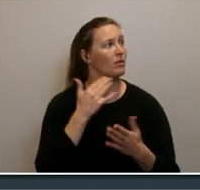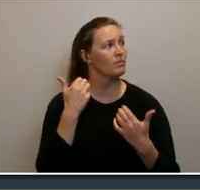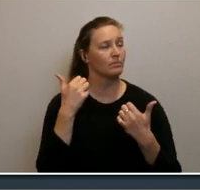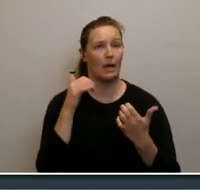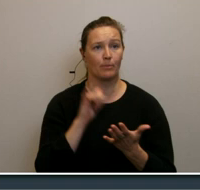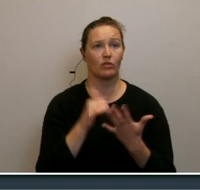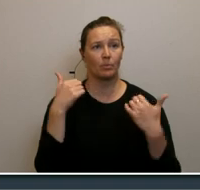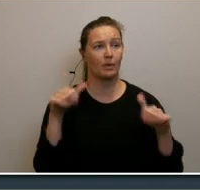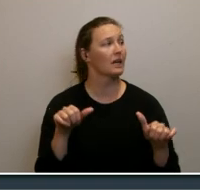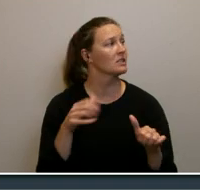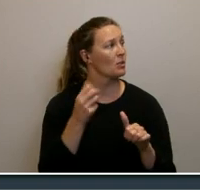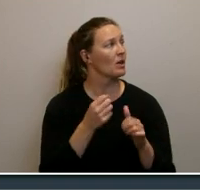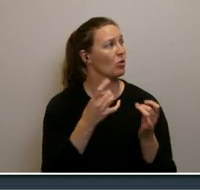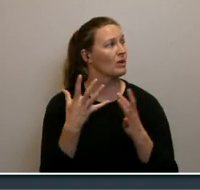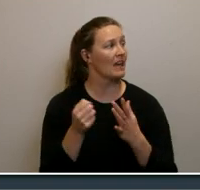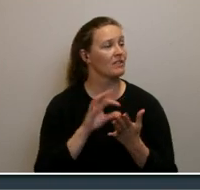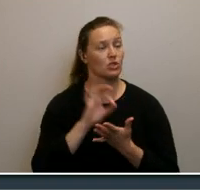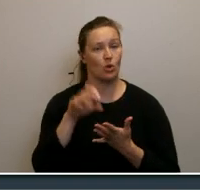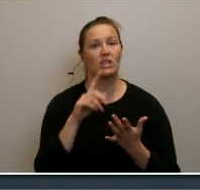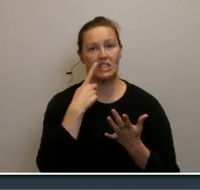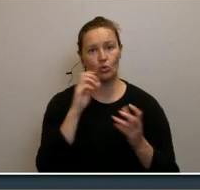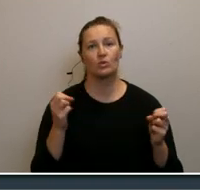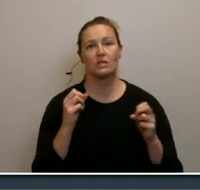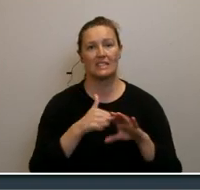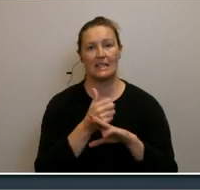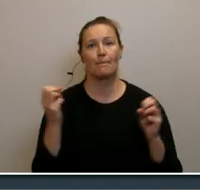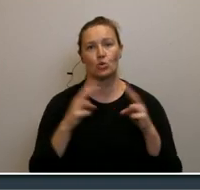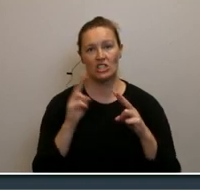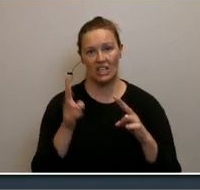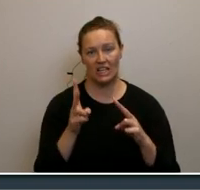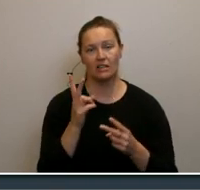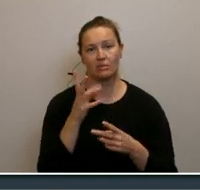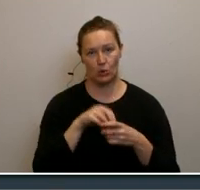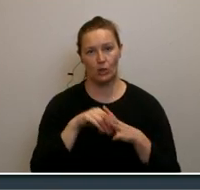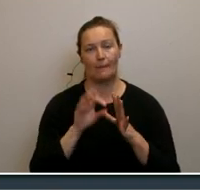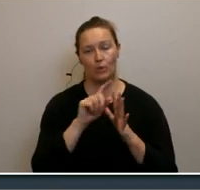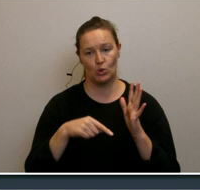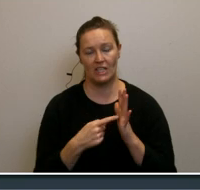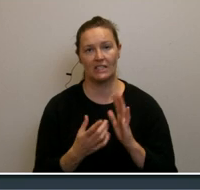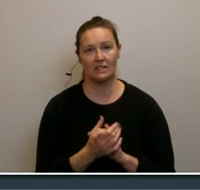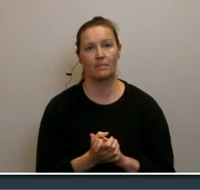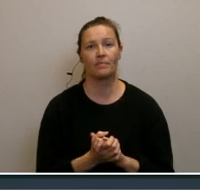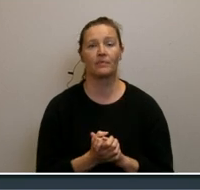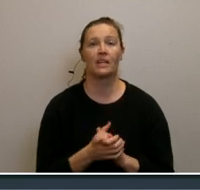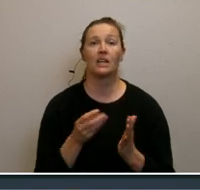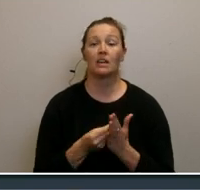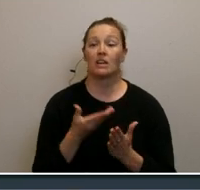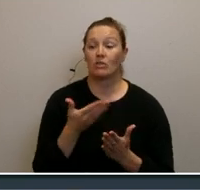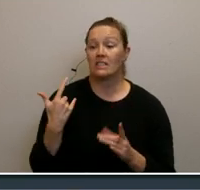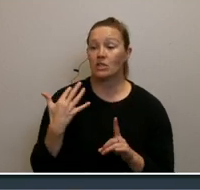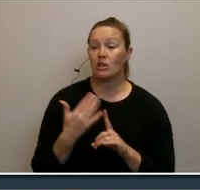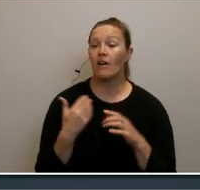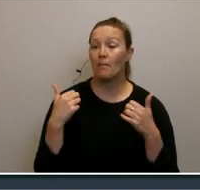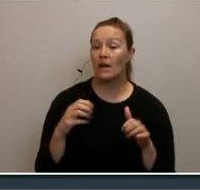which is, we've already got a donor who's agreed to reinstate that bridge as part of the project. In fundraising to date, we've